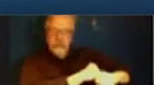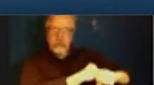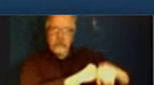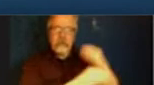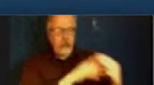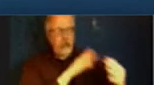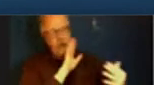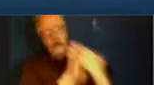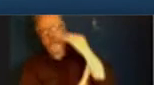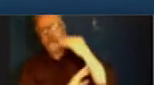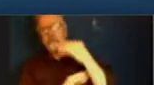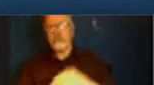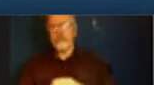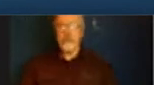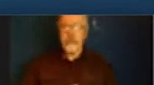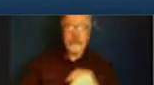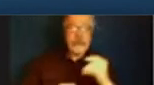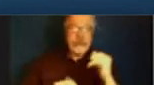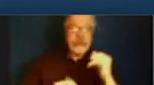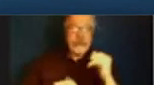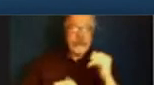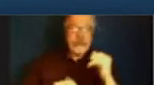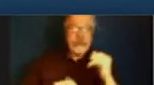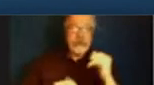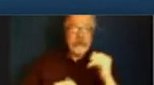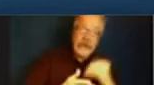to ask. Go ahead, Joe.